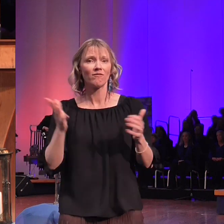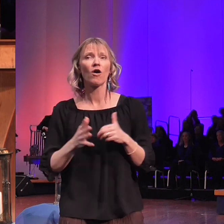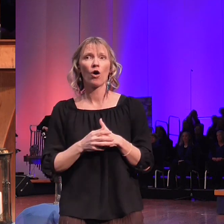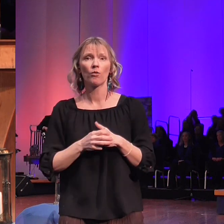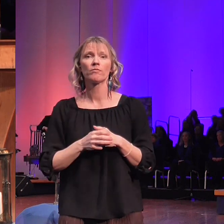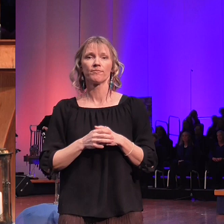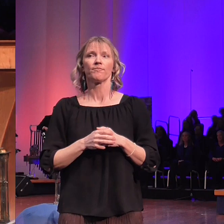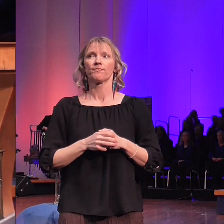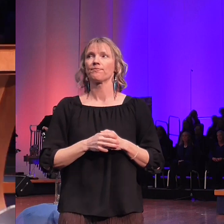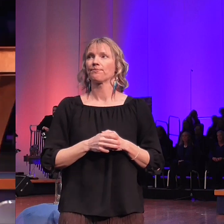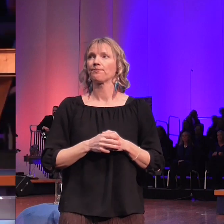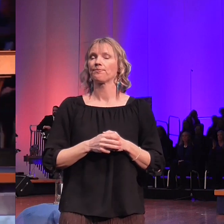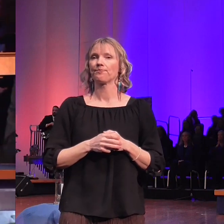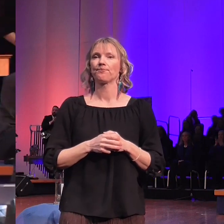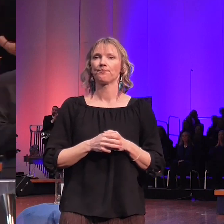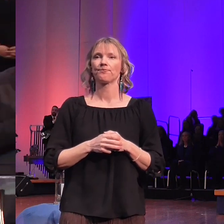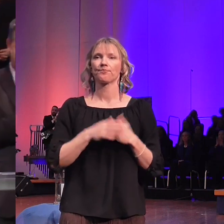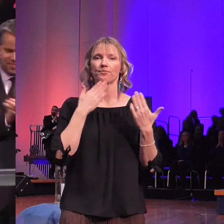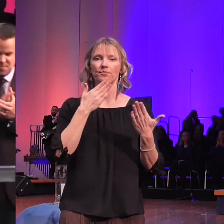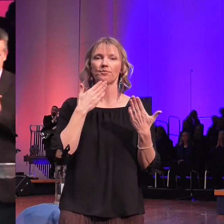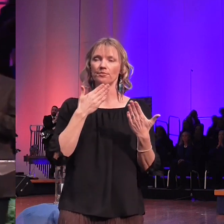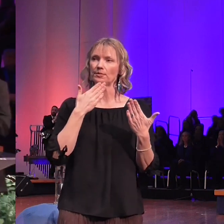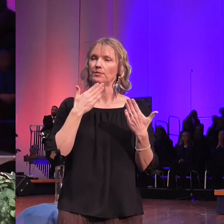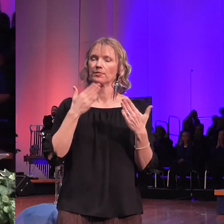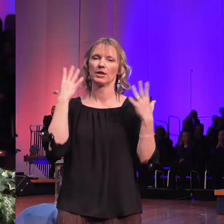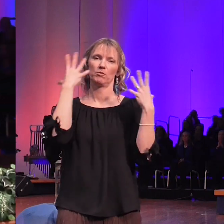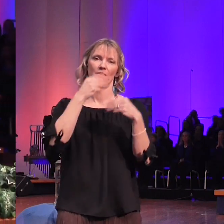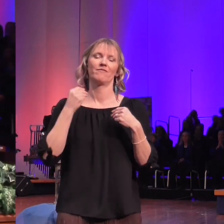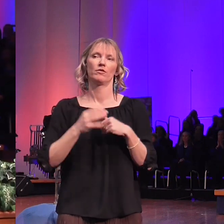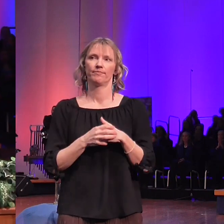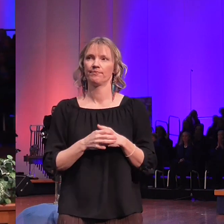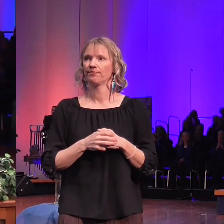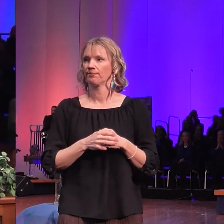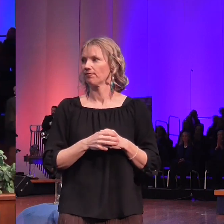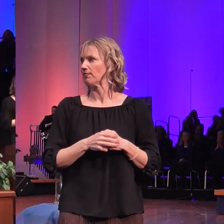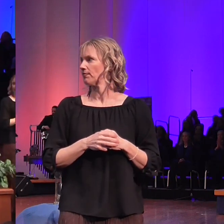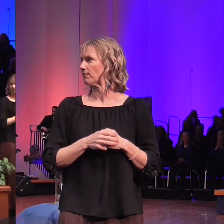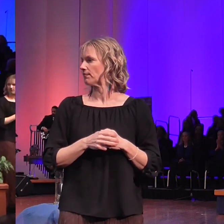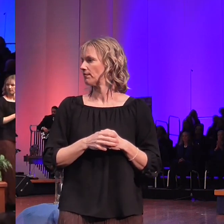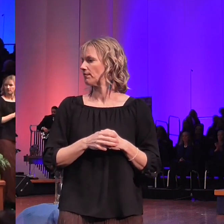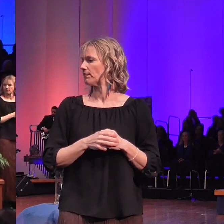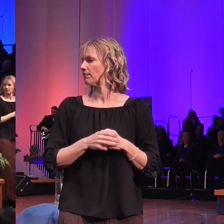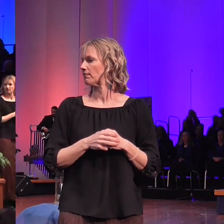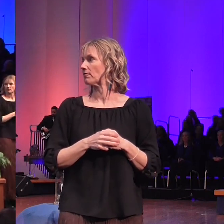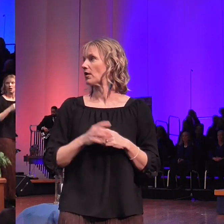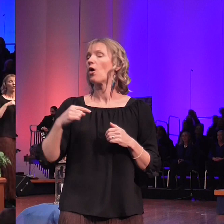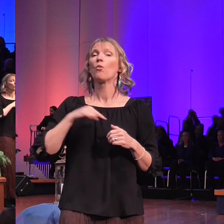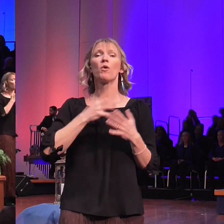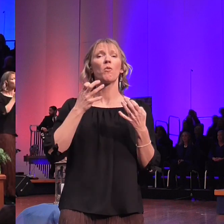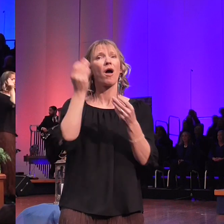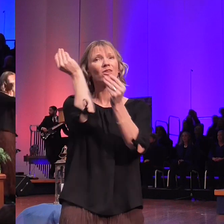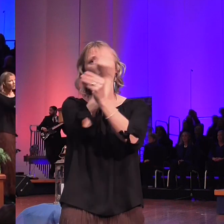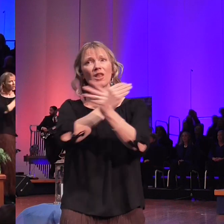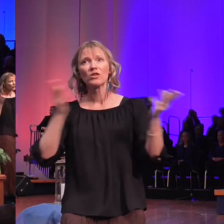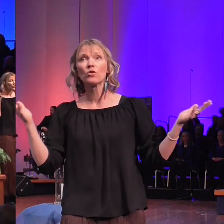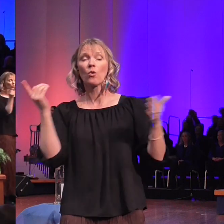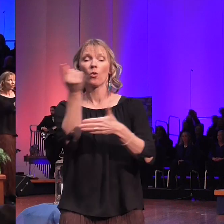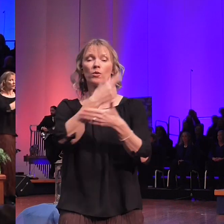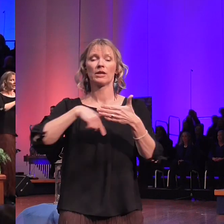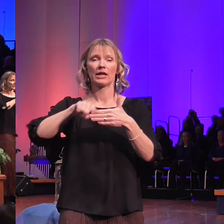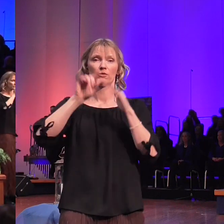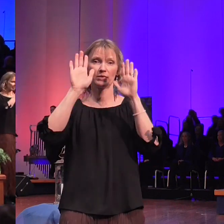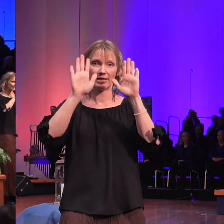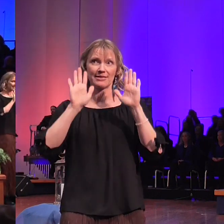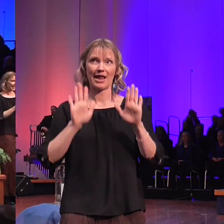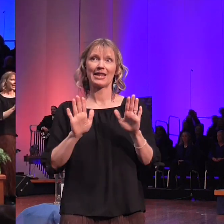Great. Thank you. Thank you. Yeah. Beautiful. And we want you to know that next Sunday,